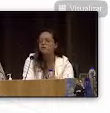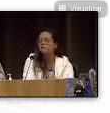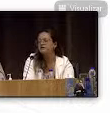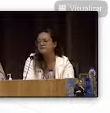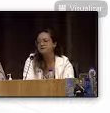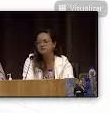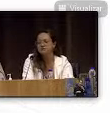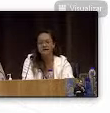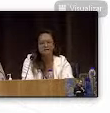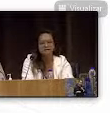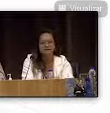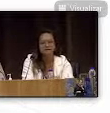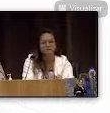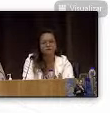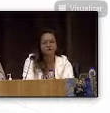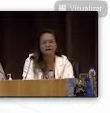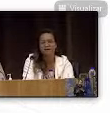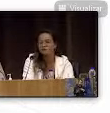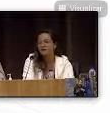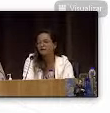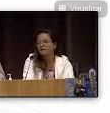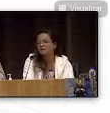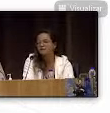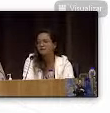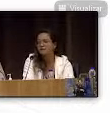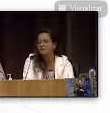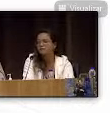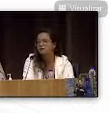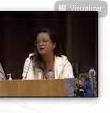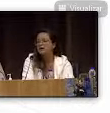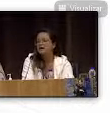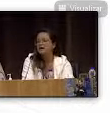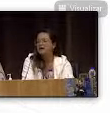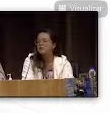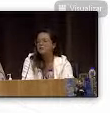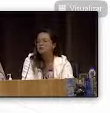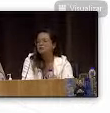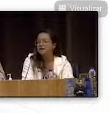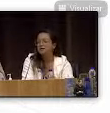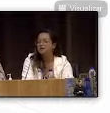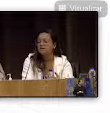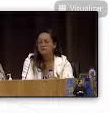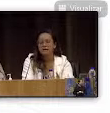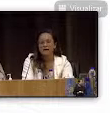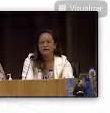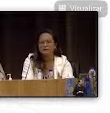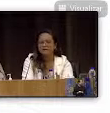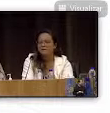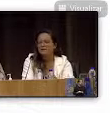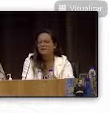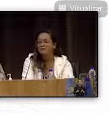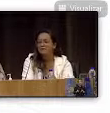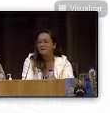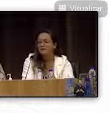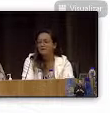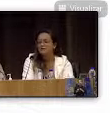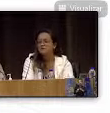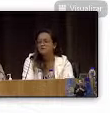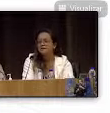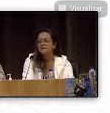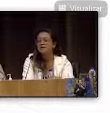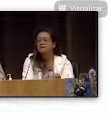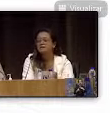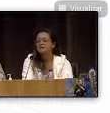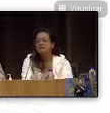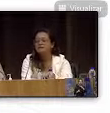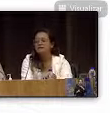total of them. We have a 45% mortality rate. On the other hand, we have